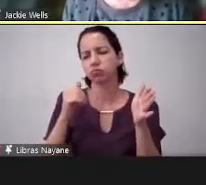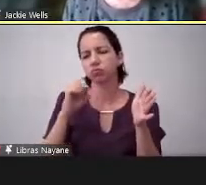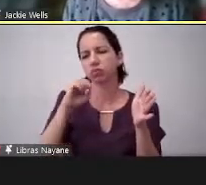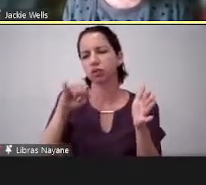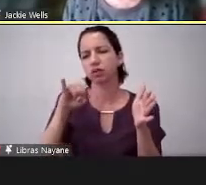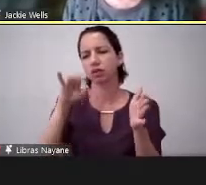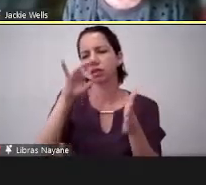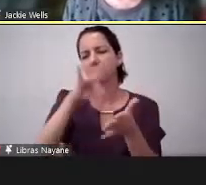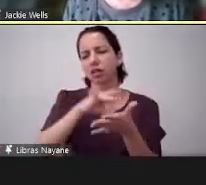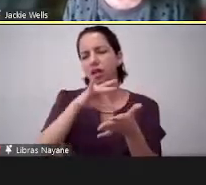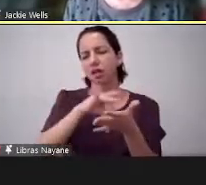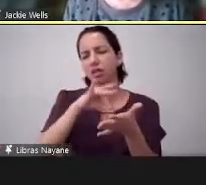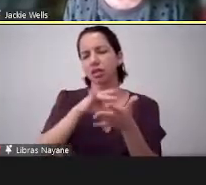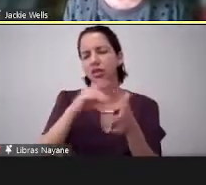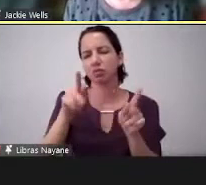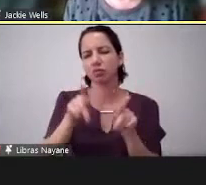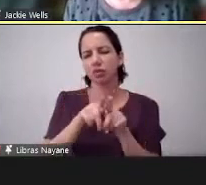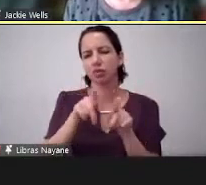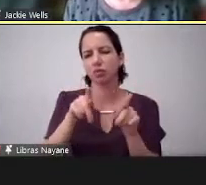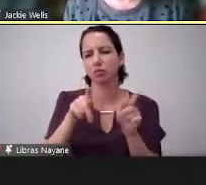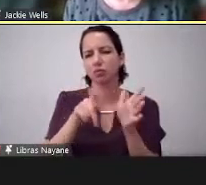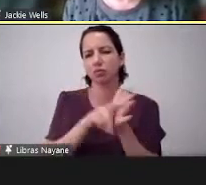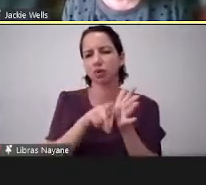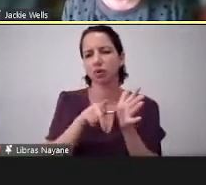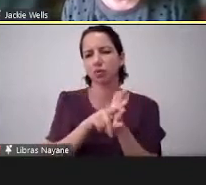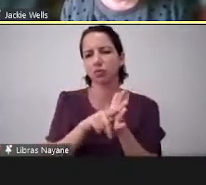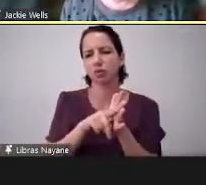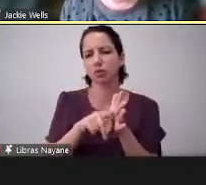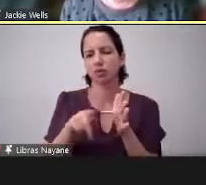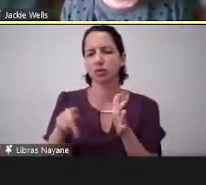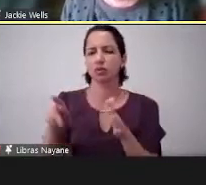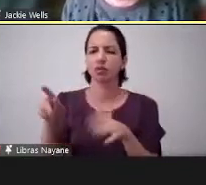government, it can reduce in slightly lower tax revenues.